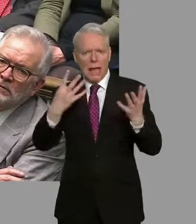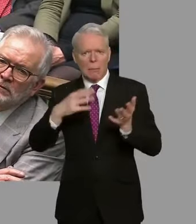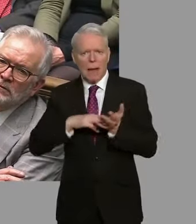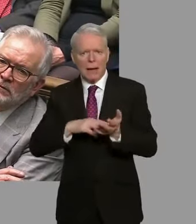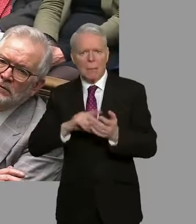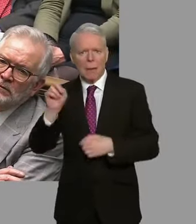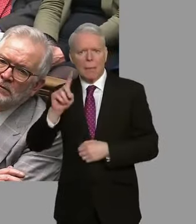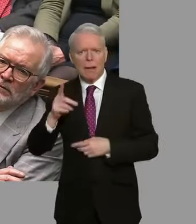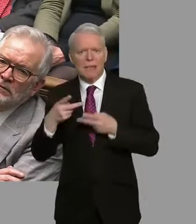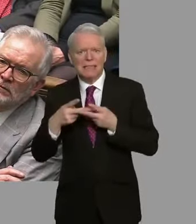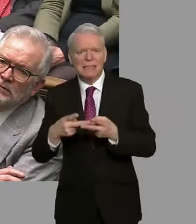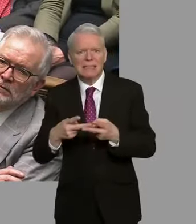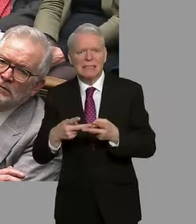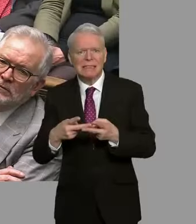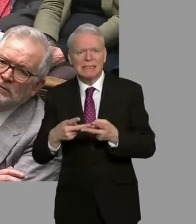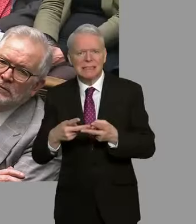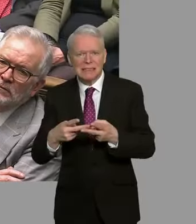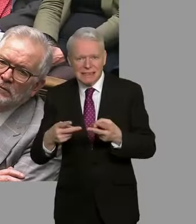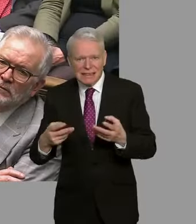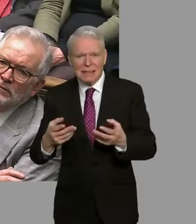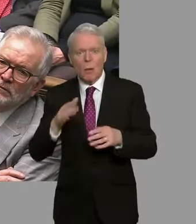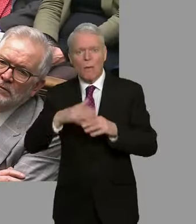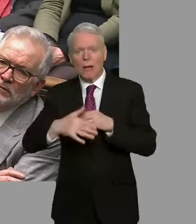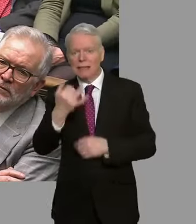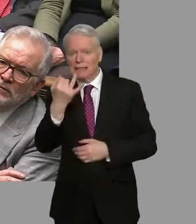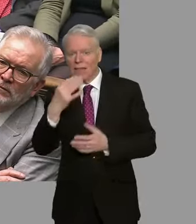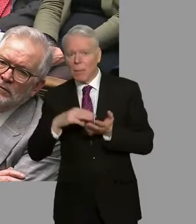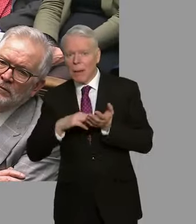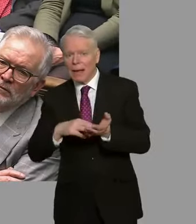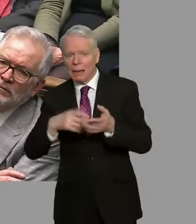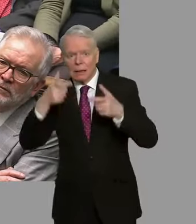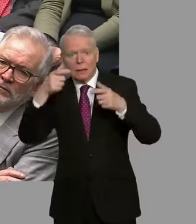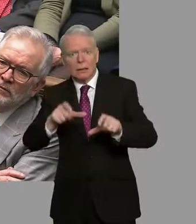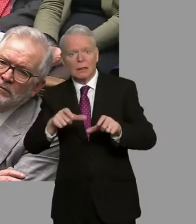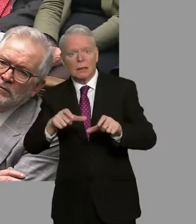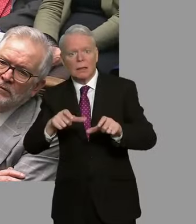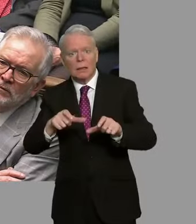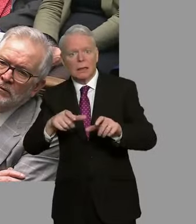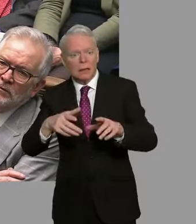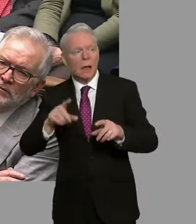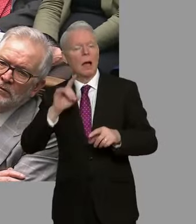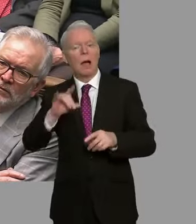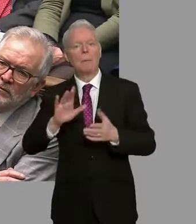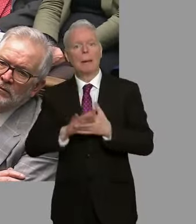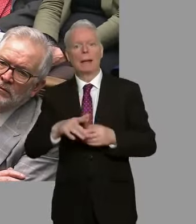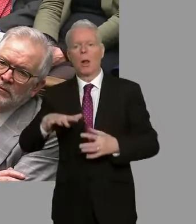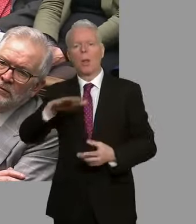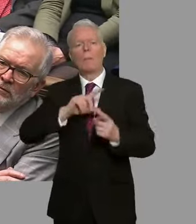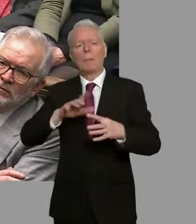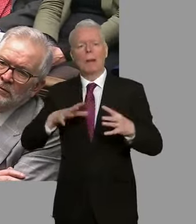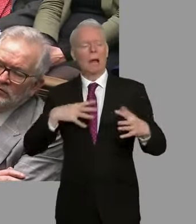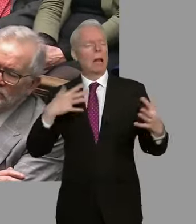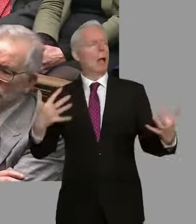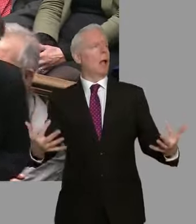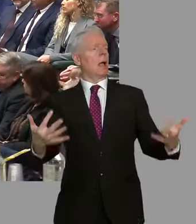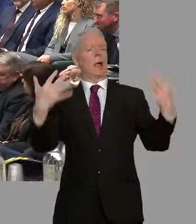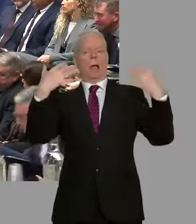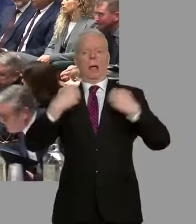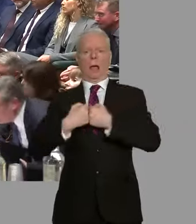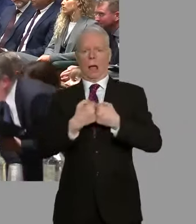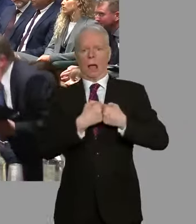Minister take to equip local authorities to better balance the benefits of tourism with the additional costs to our